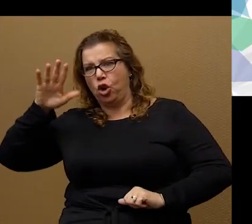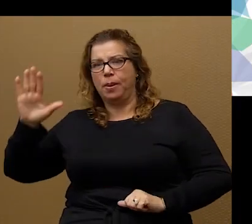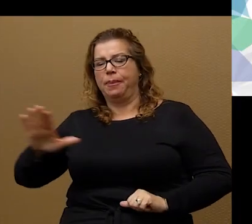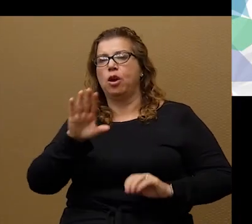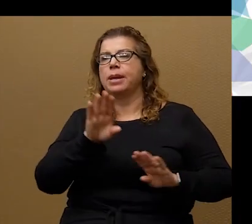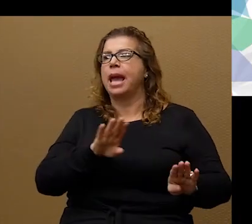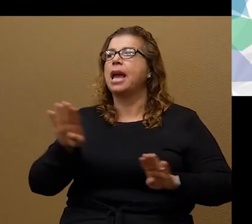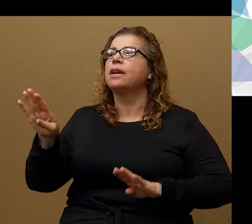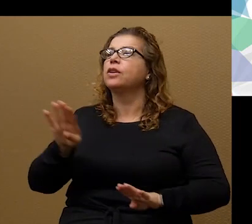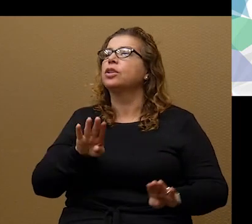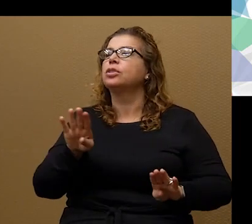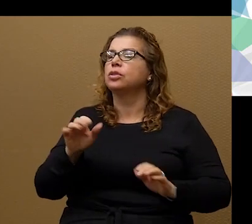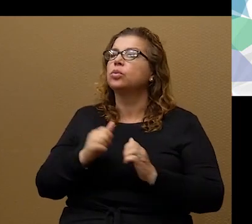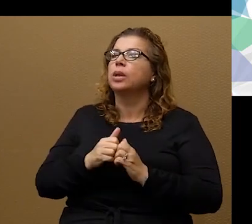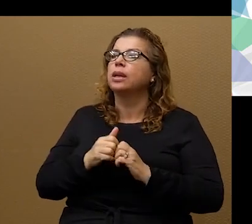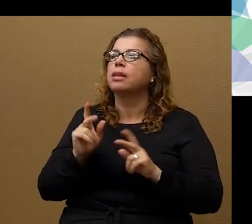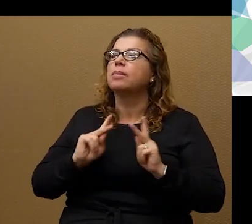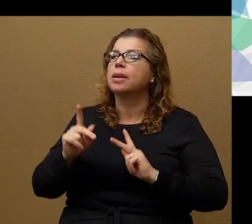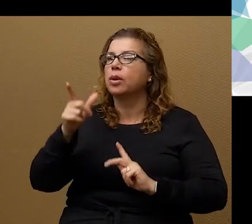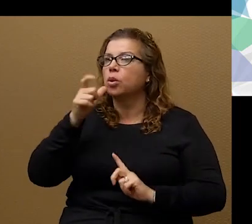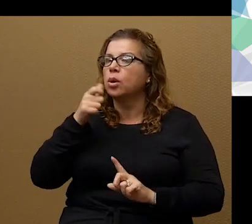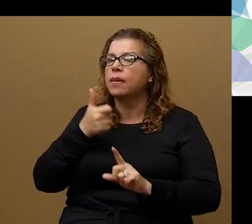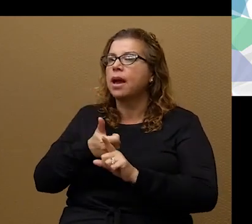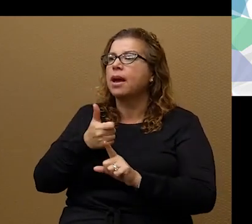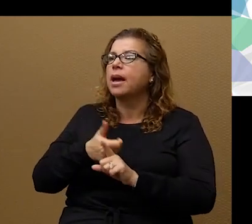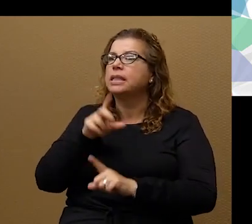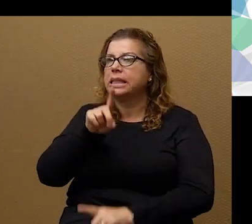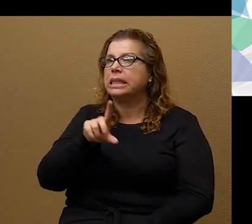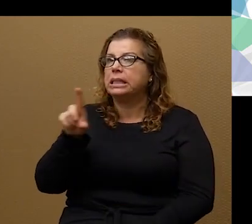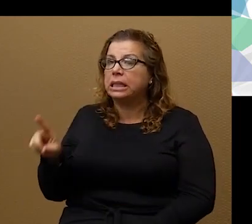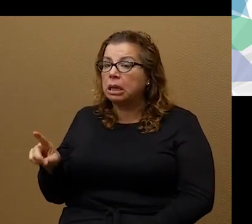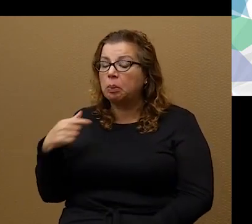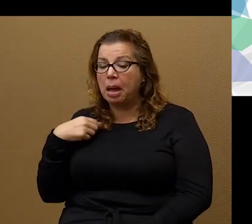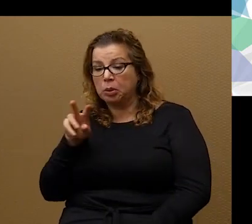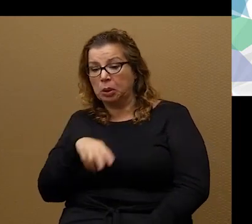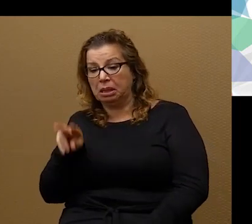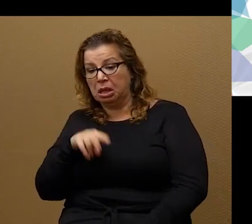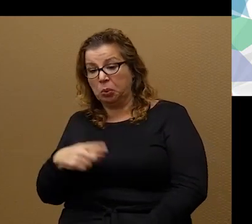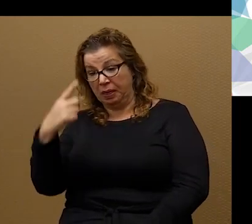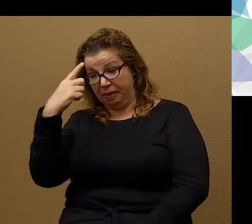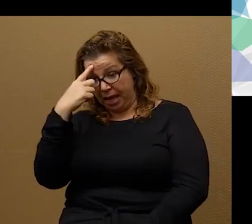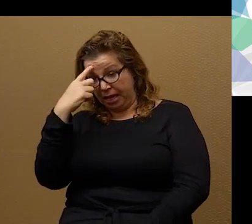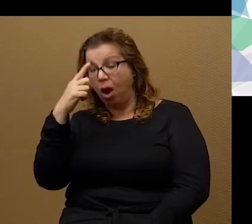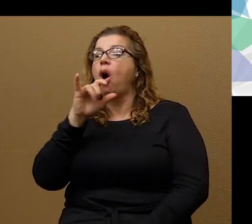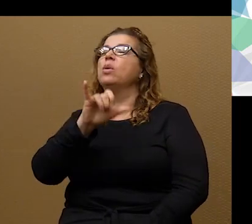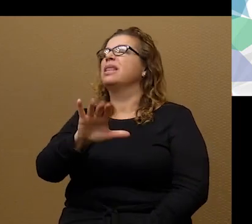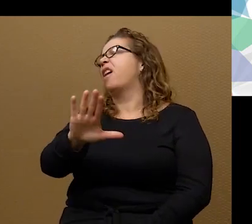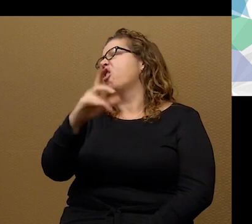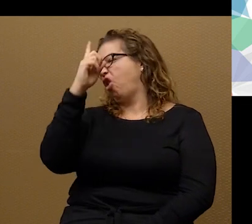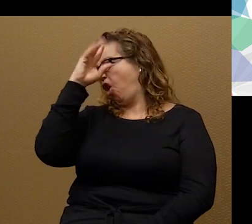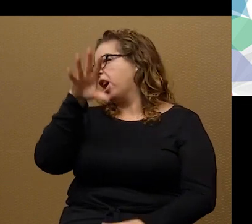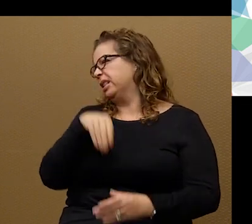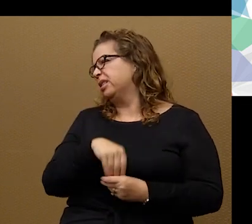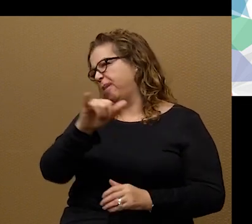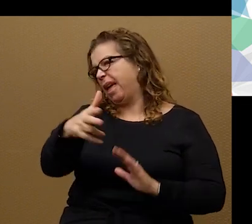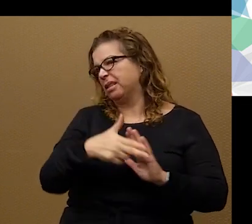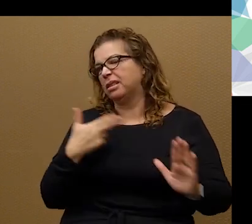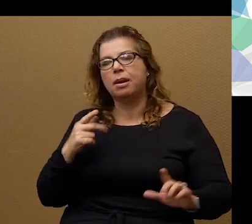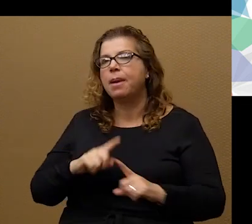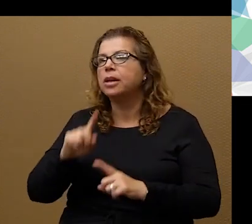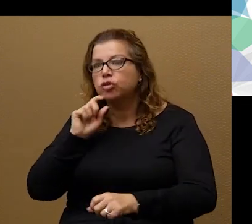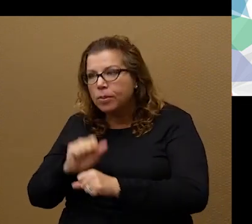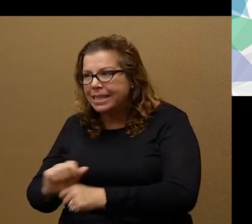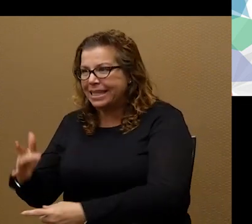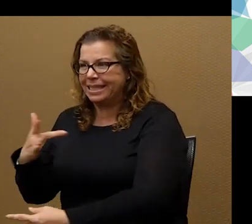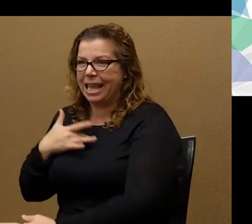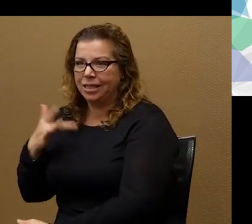with developmental disabilities. So we might think it's autism, but it's really sensory, or vice versa. We might think it's something